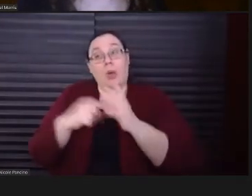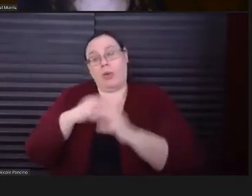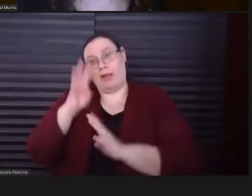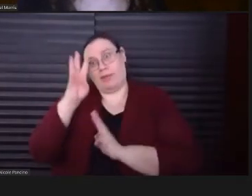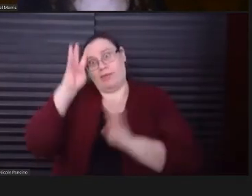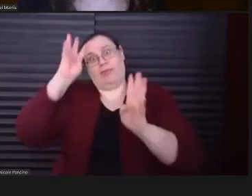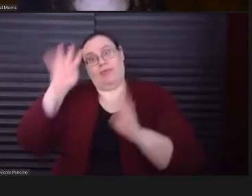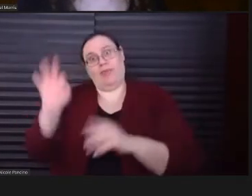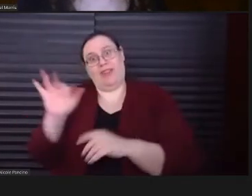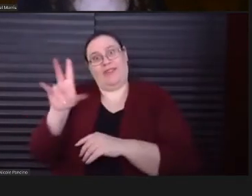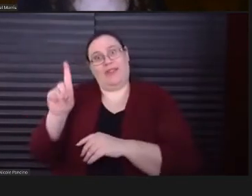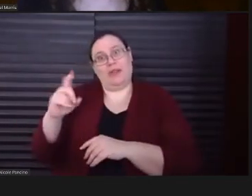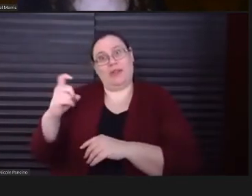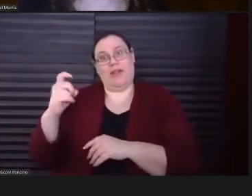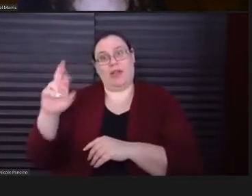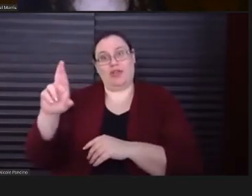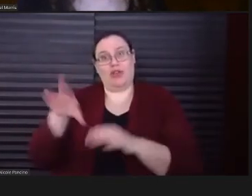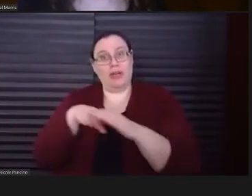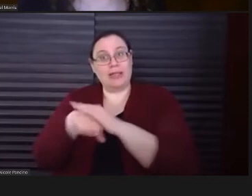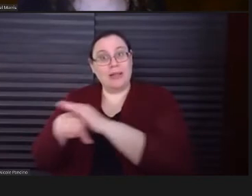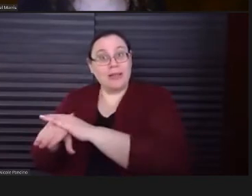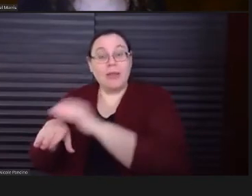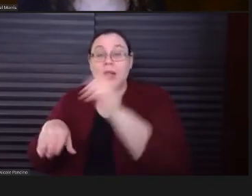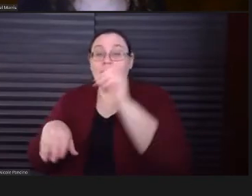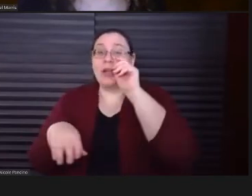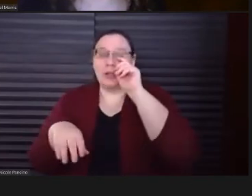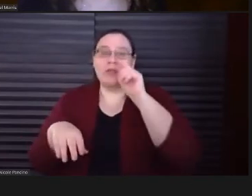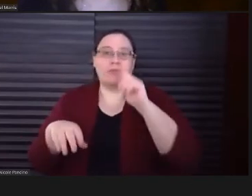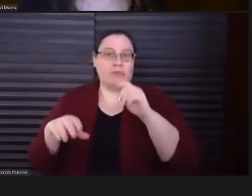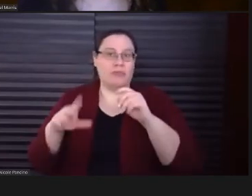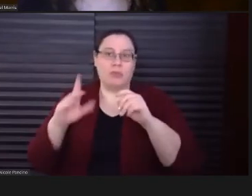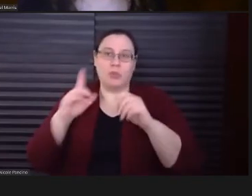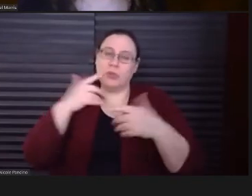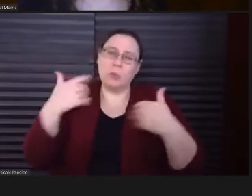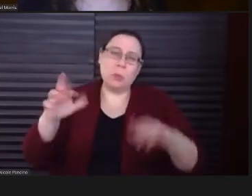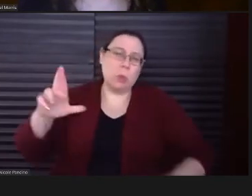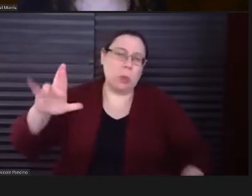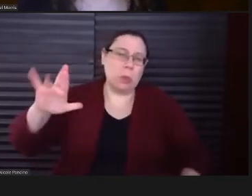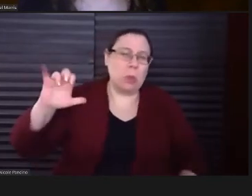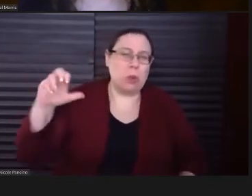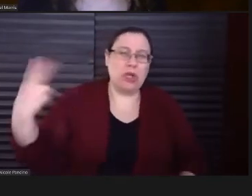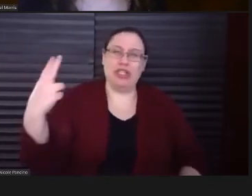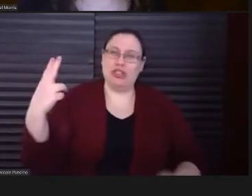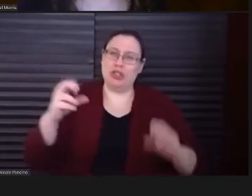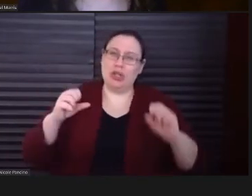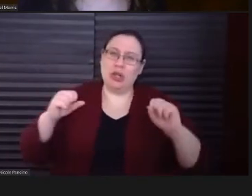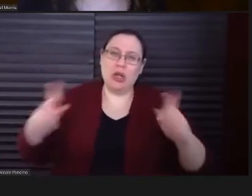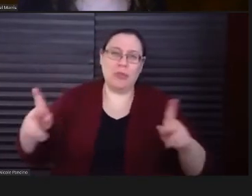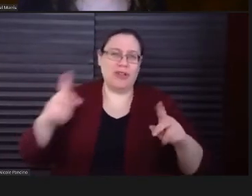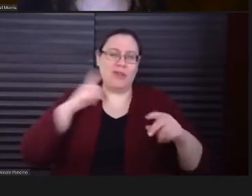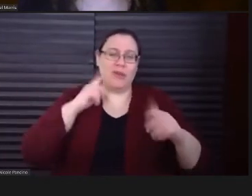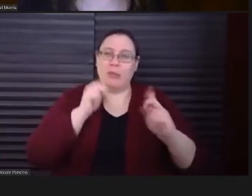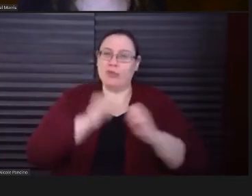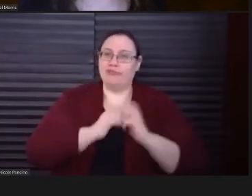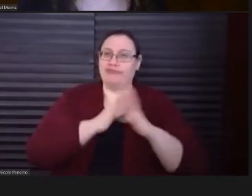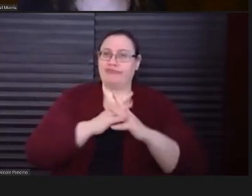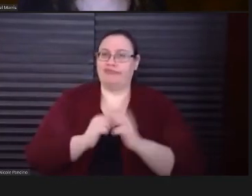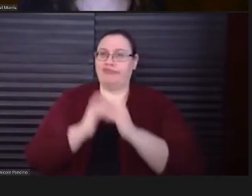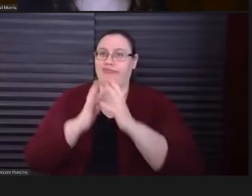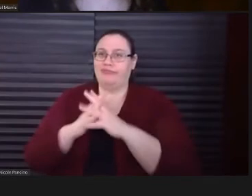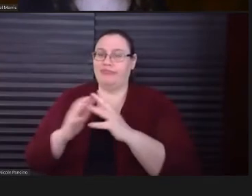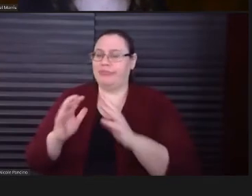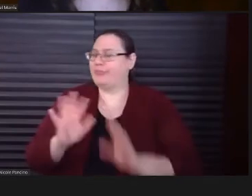of XR accessibility, I think, is going to be a rich minefield for startups and places, not minefield,